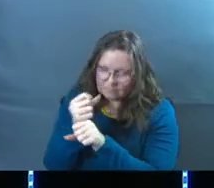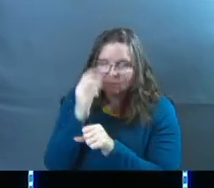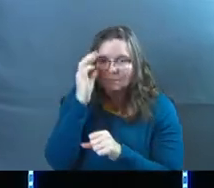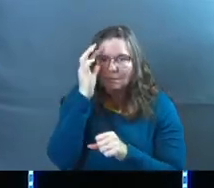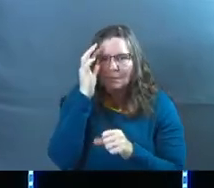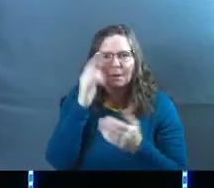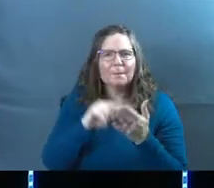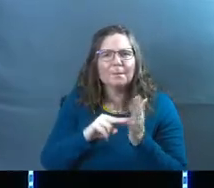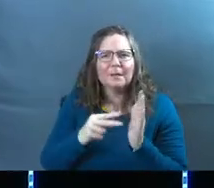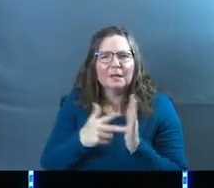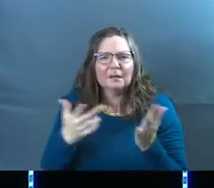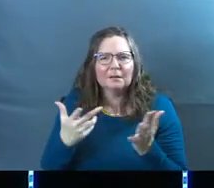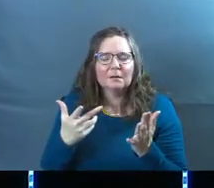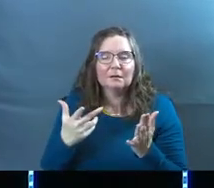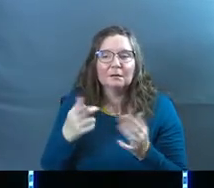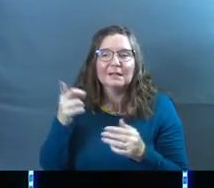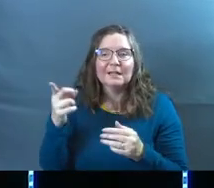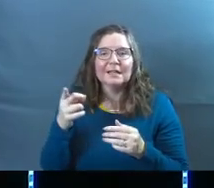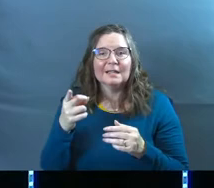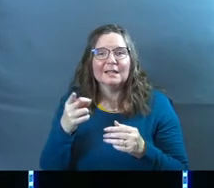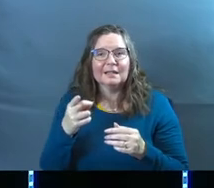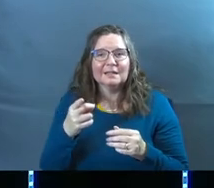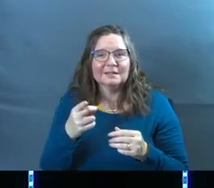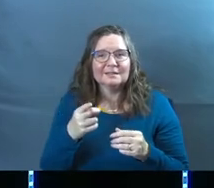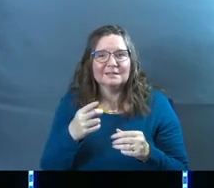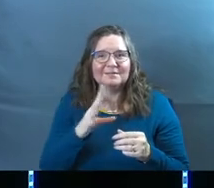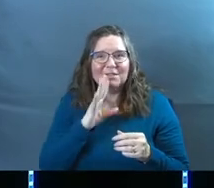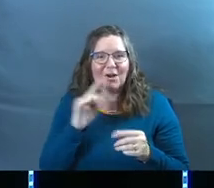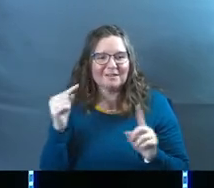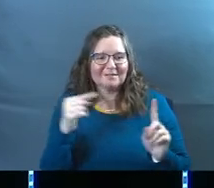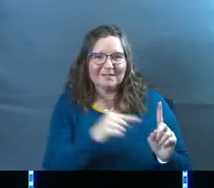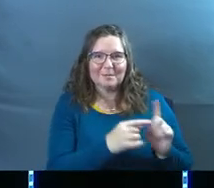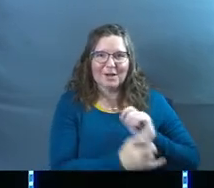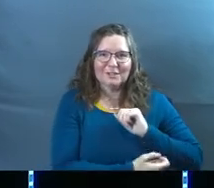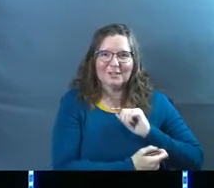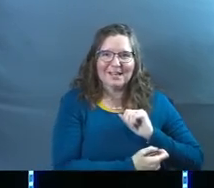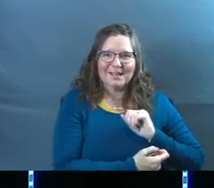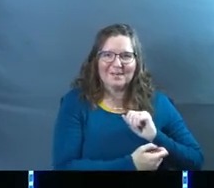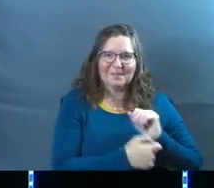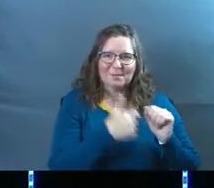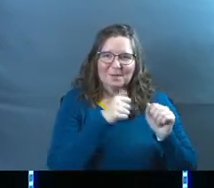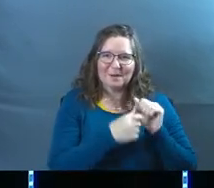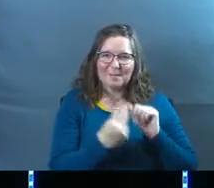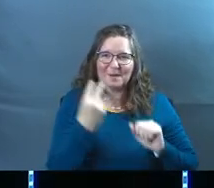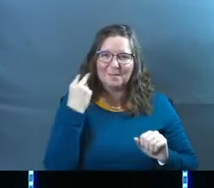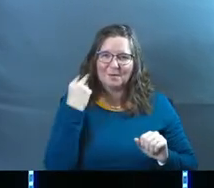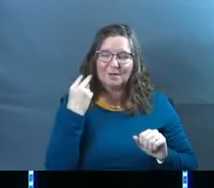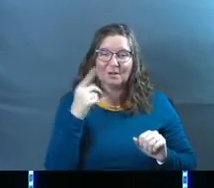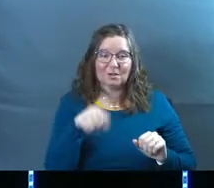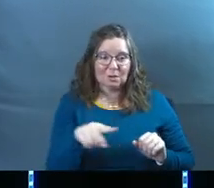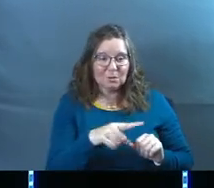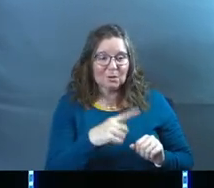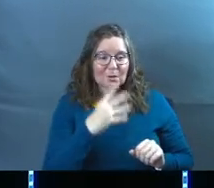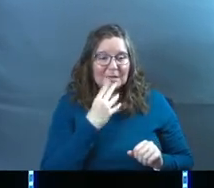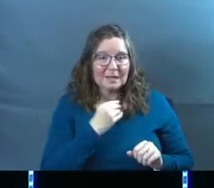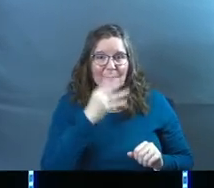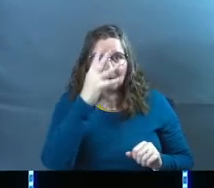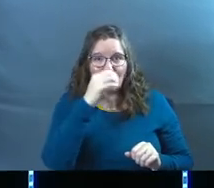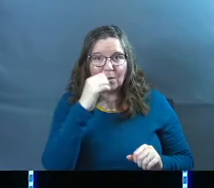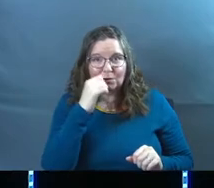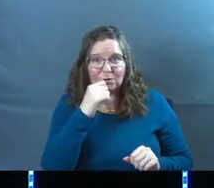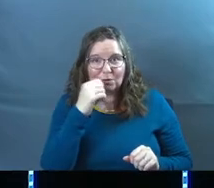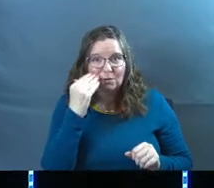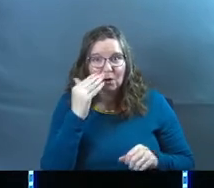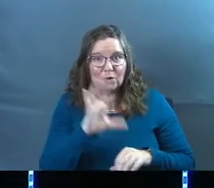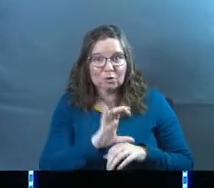wavering? He's alluding to Jacob. He's saying, hey, listen, all you little Hebrew boys and girls, you know,